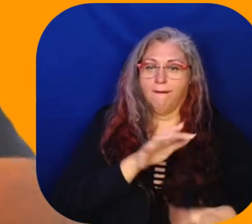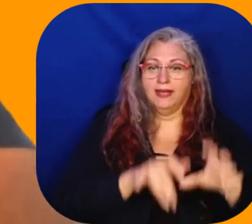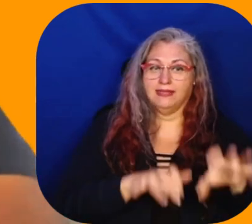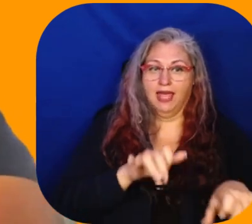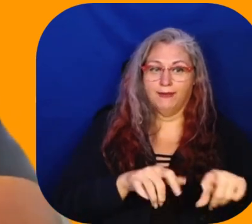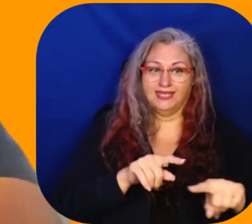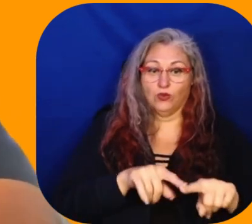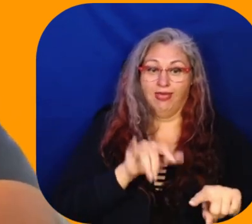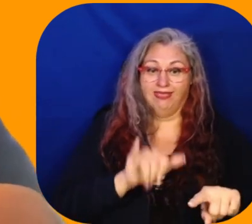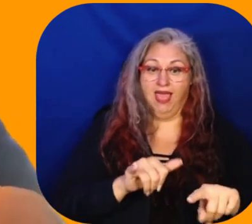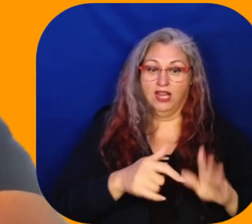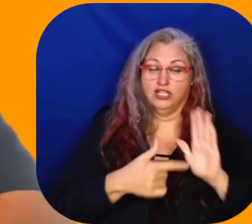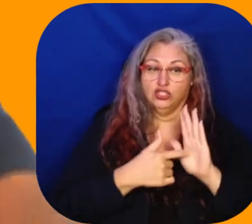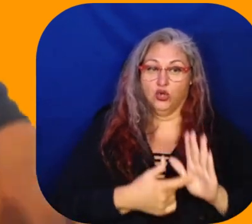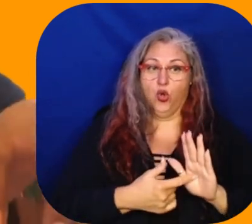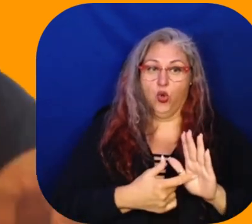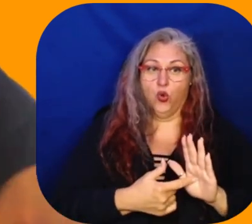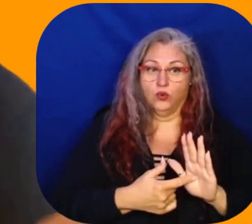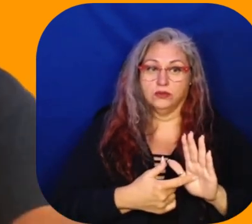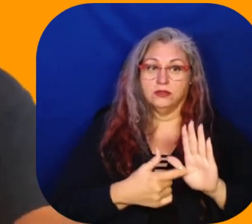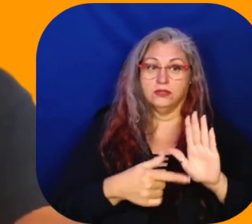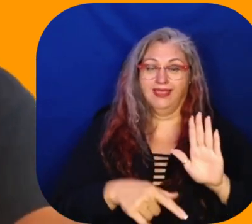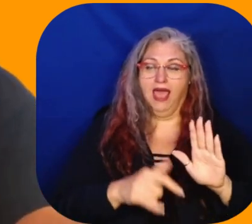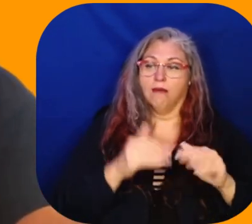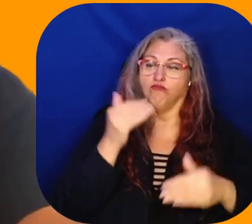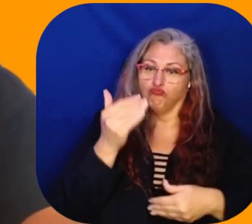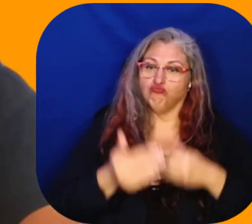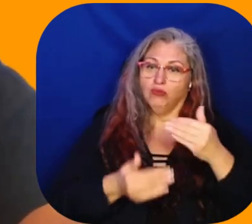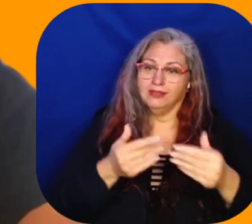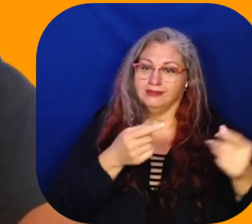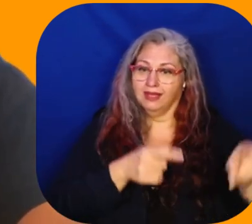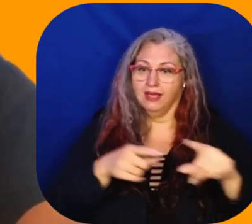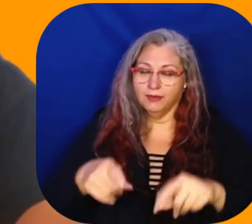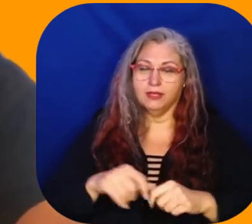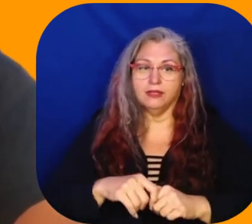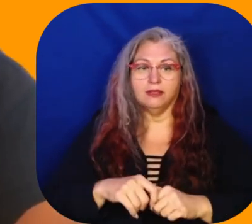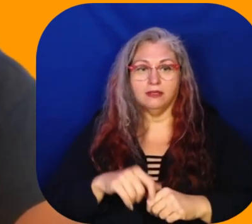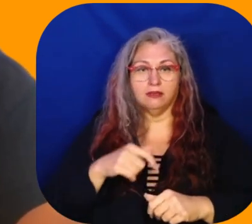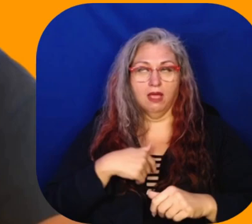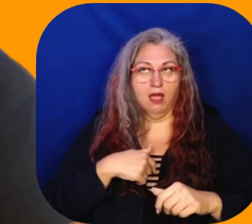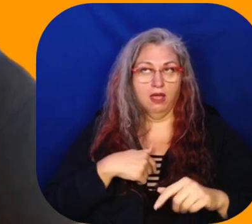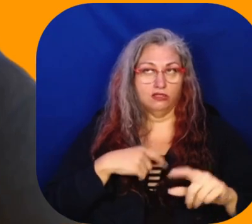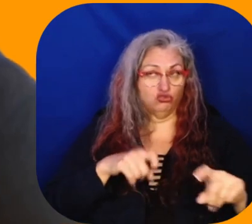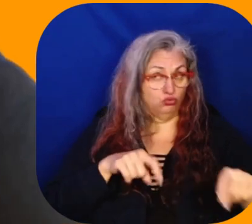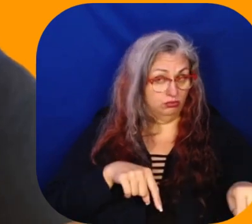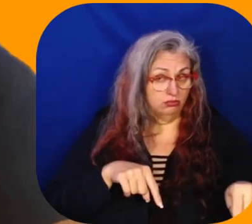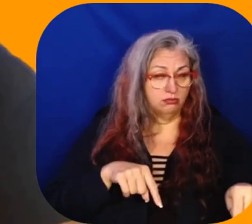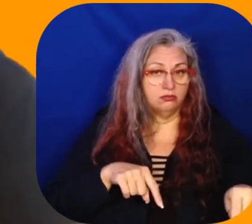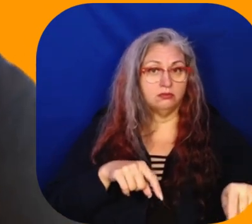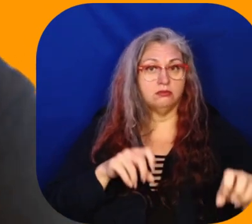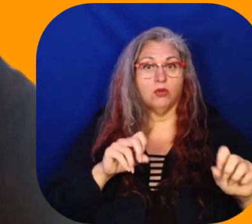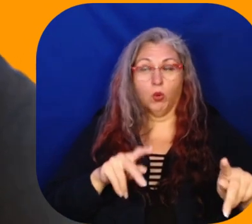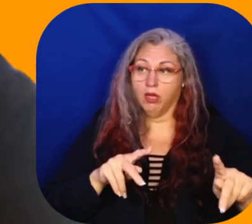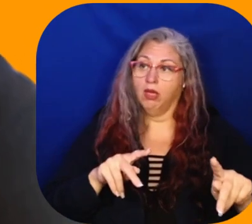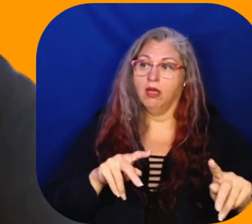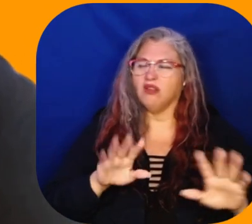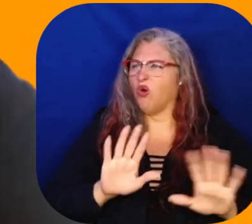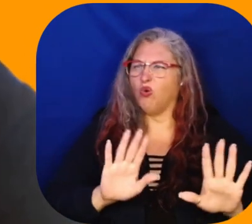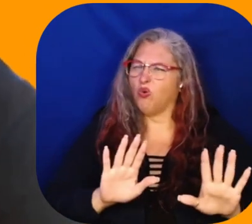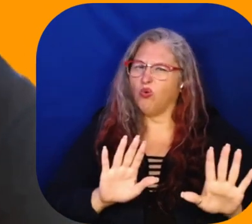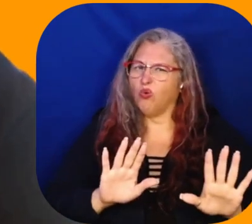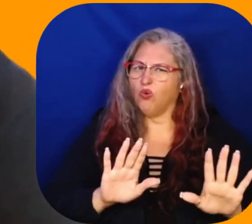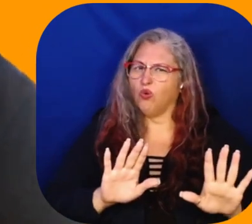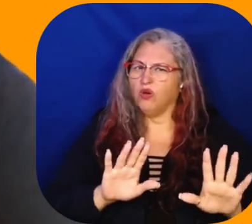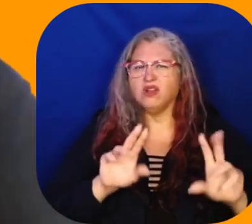that shows that's the illustration of the process. Like, do I do this? Okay.